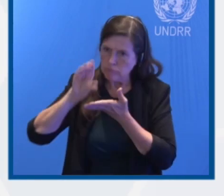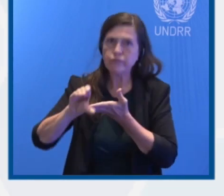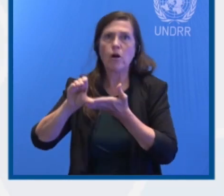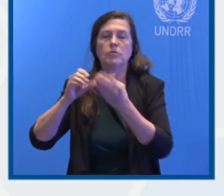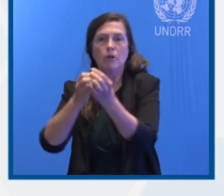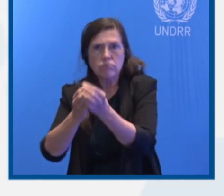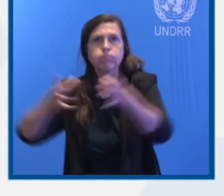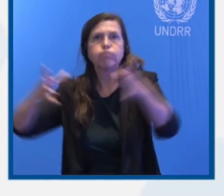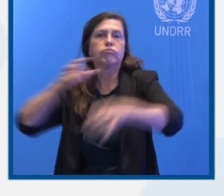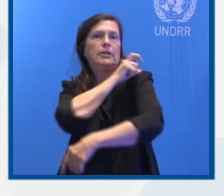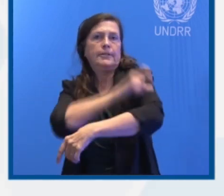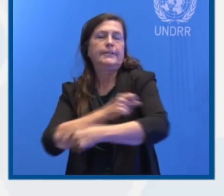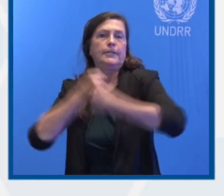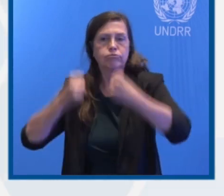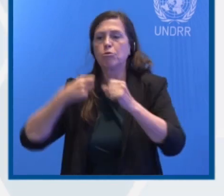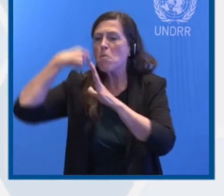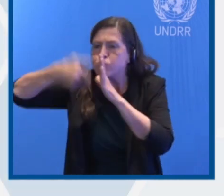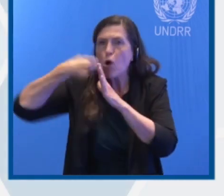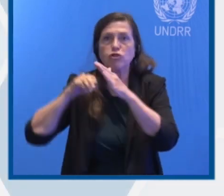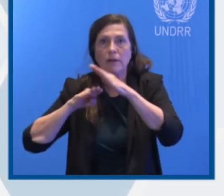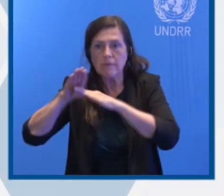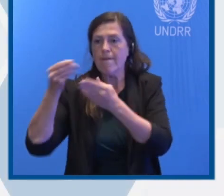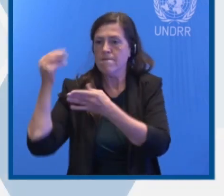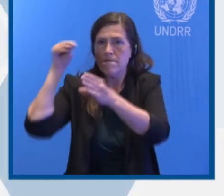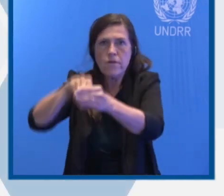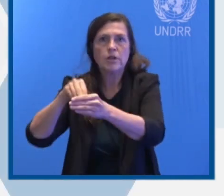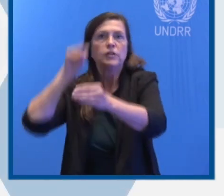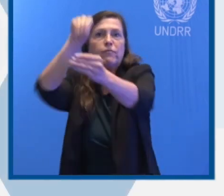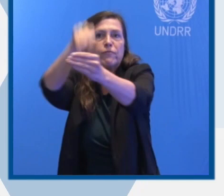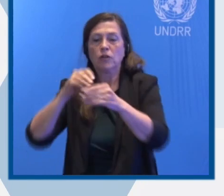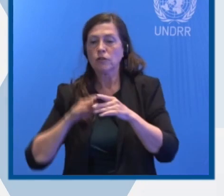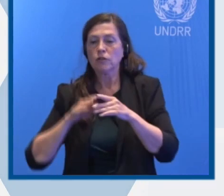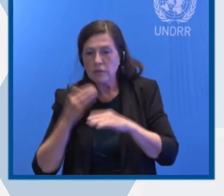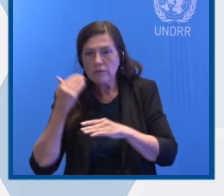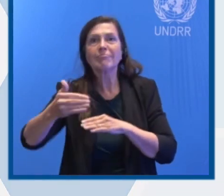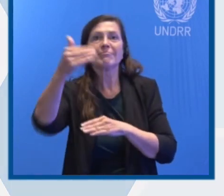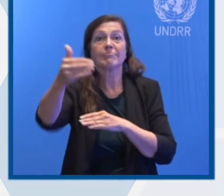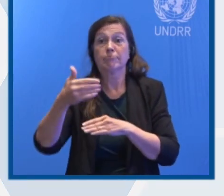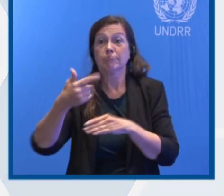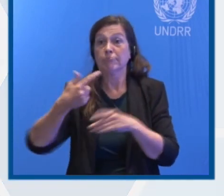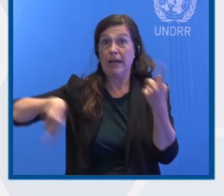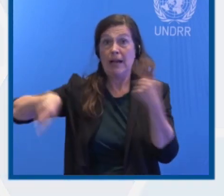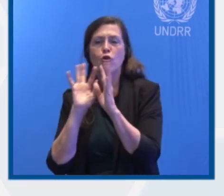resiliency initiatives, future projects, if the community chooses to do so.